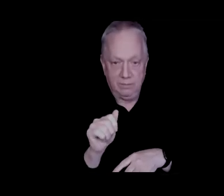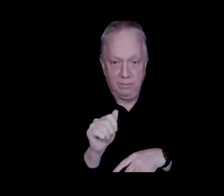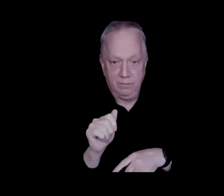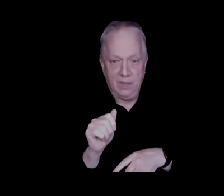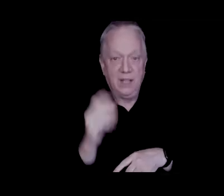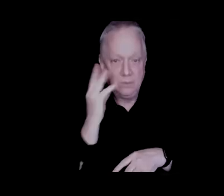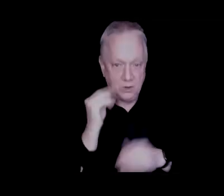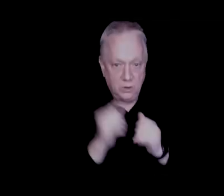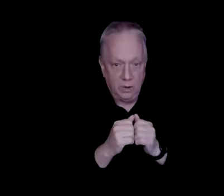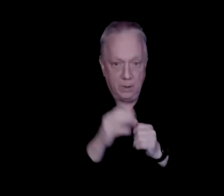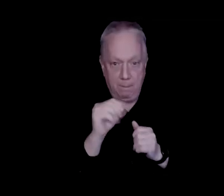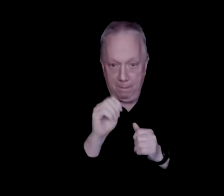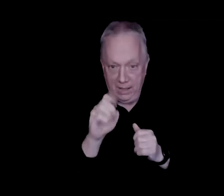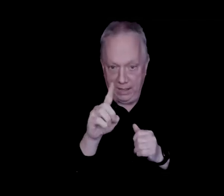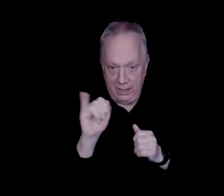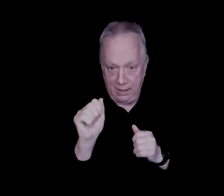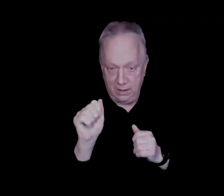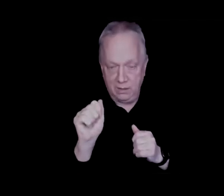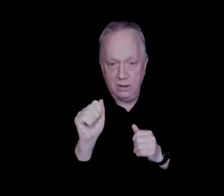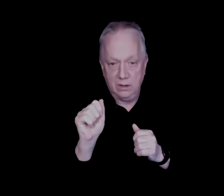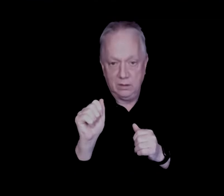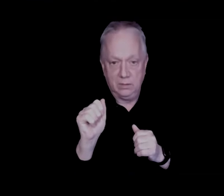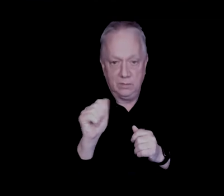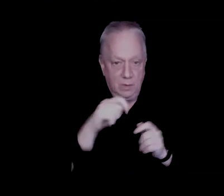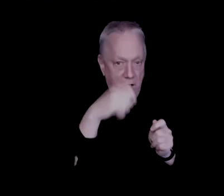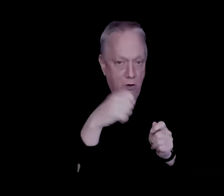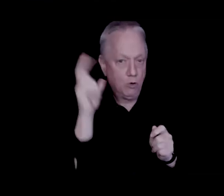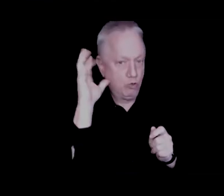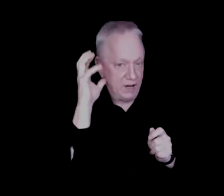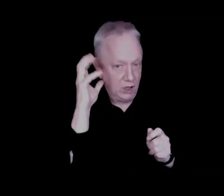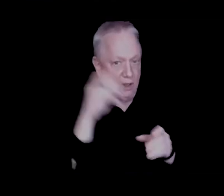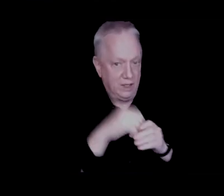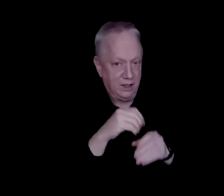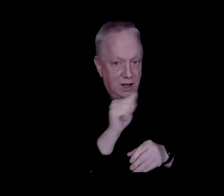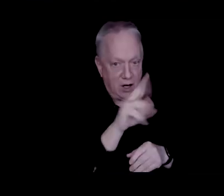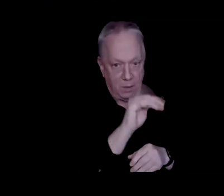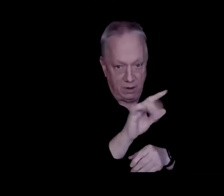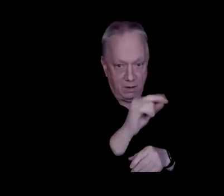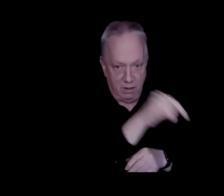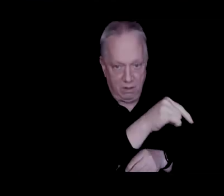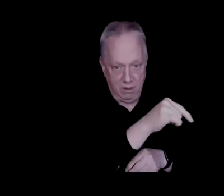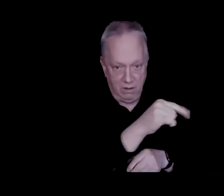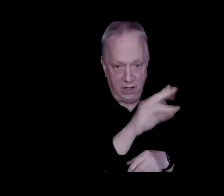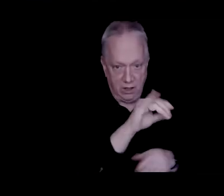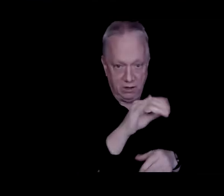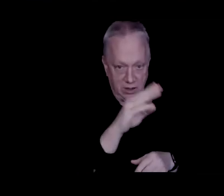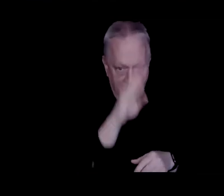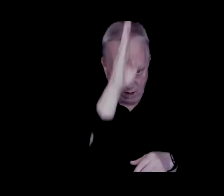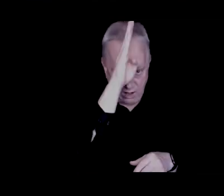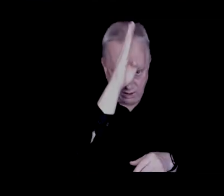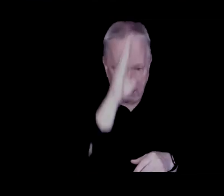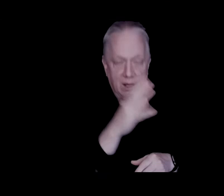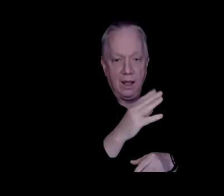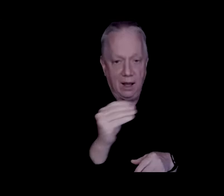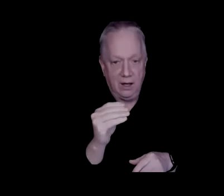Experience with media. I'm doing a film about a radio in Erbil in Iraq, in